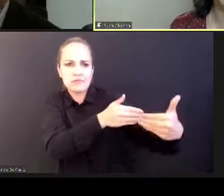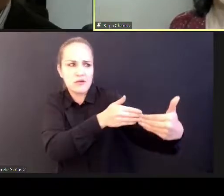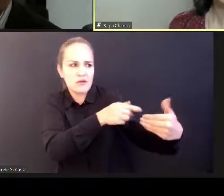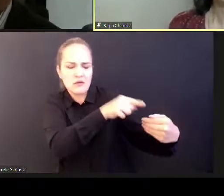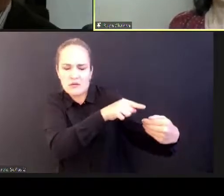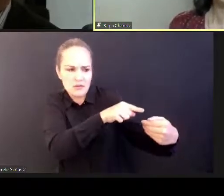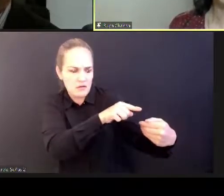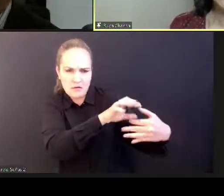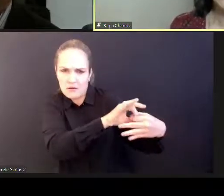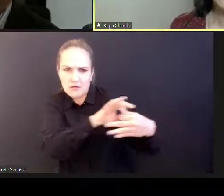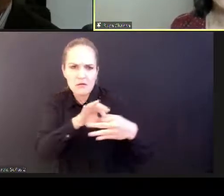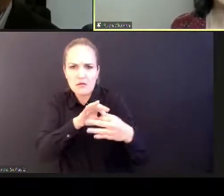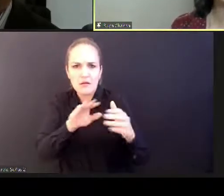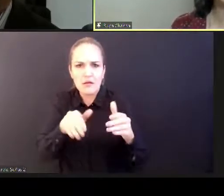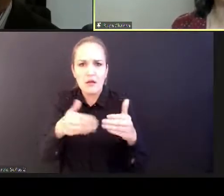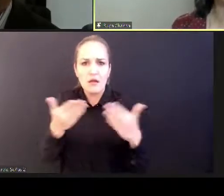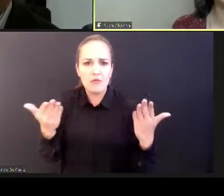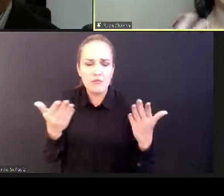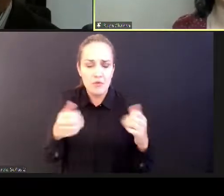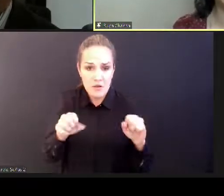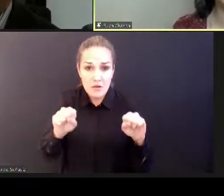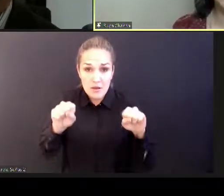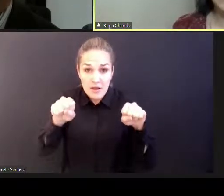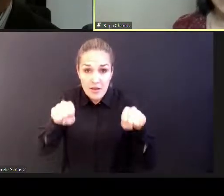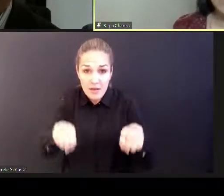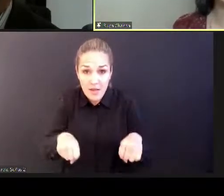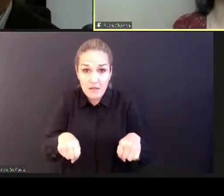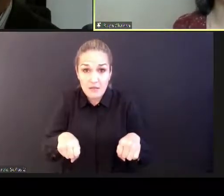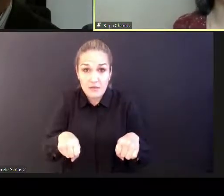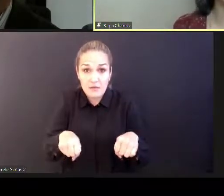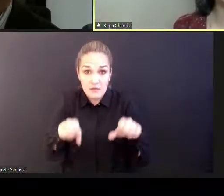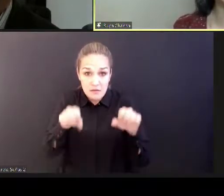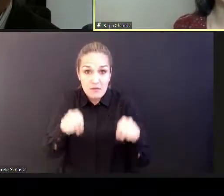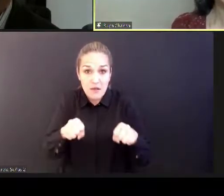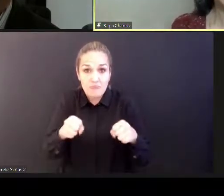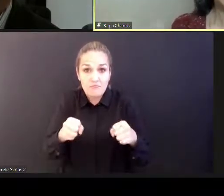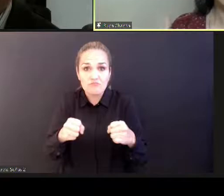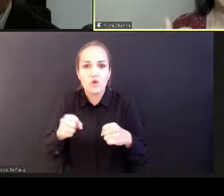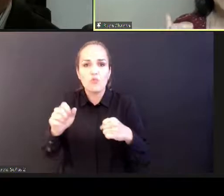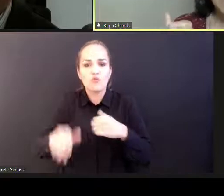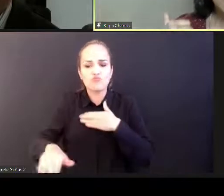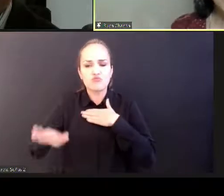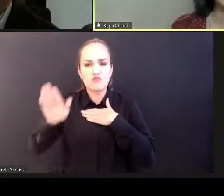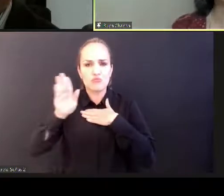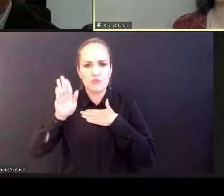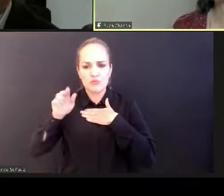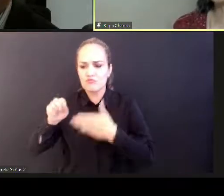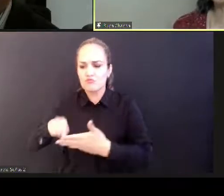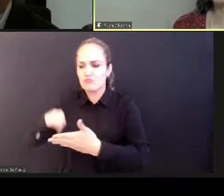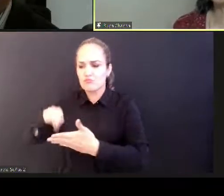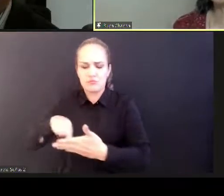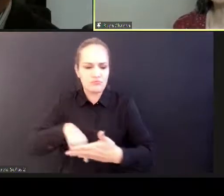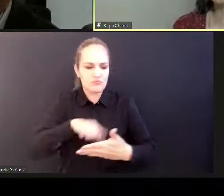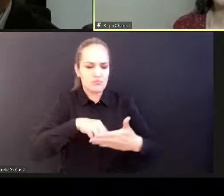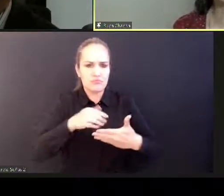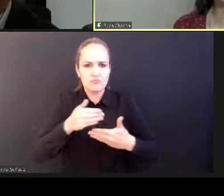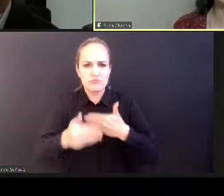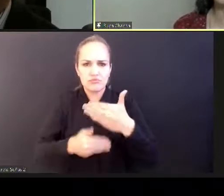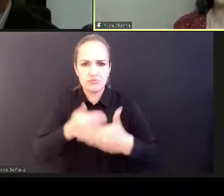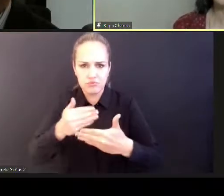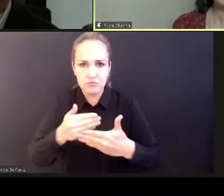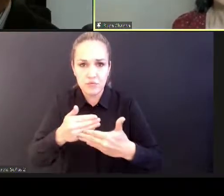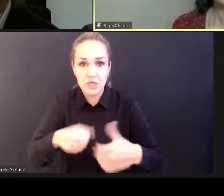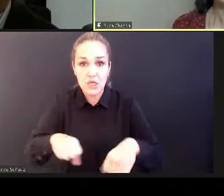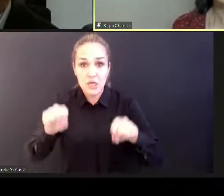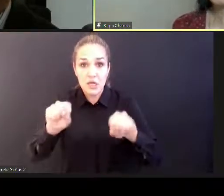know. So going ahead, I think it will be important to keep 5 things in mind in trade